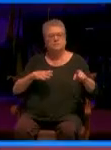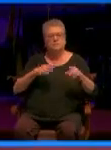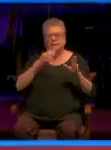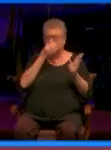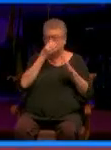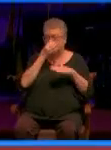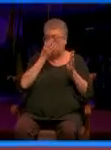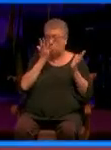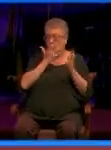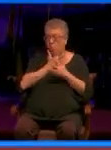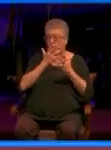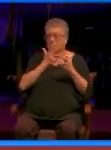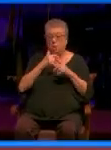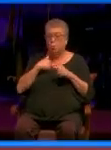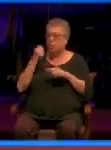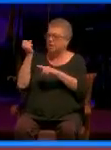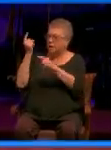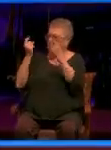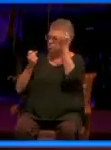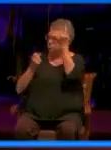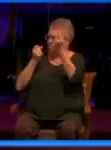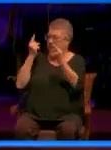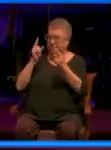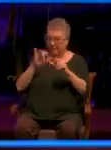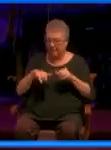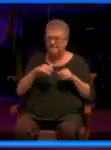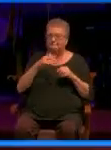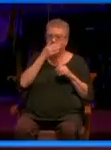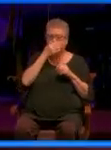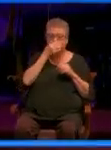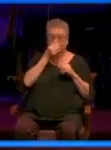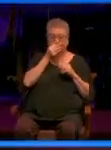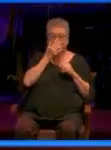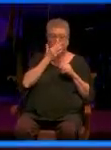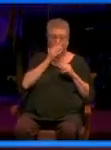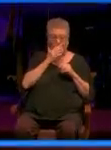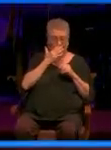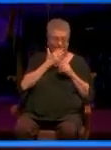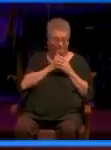we all understand this. We understand scent. We understand this.